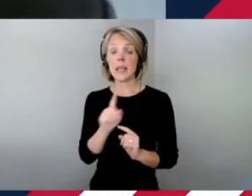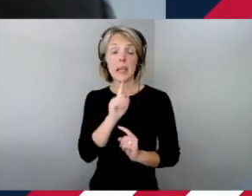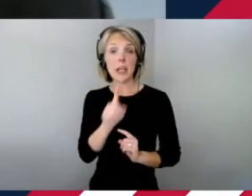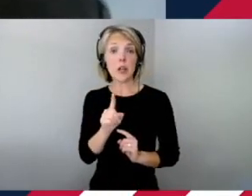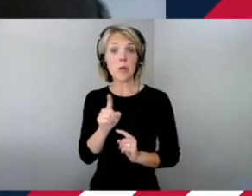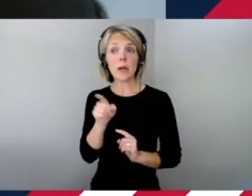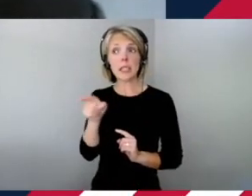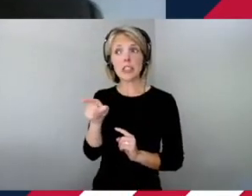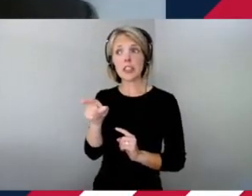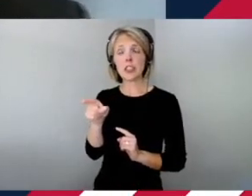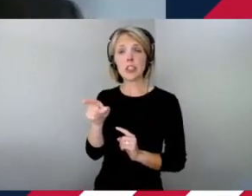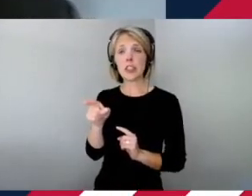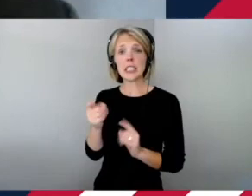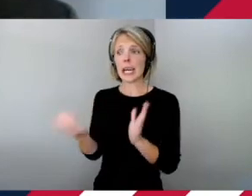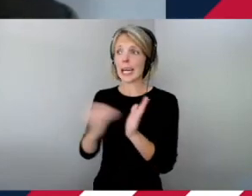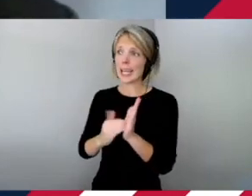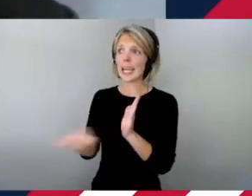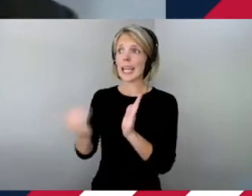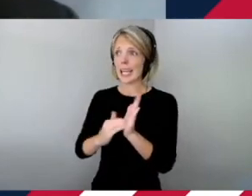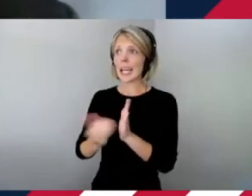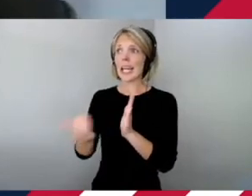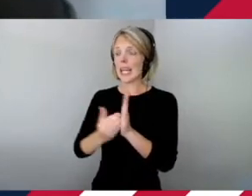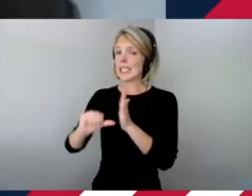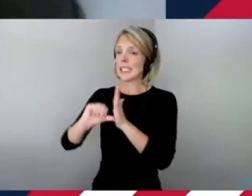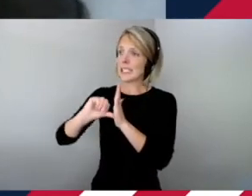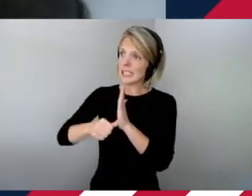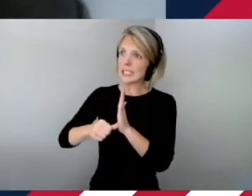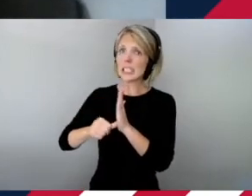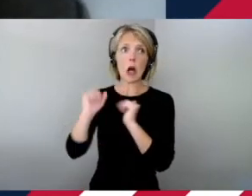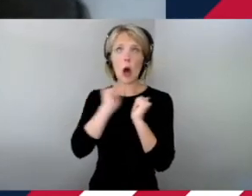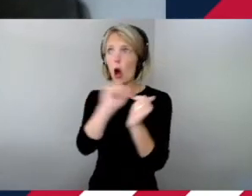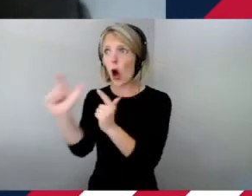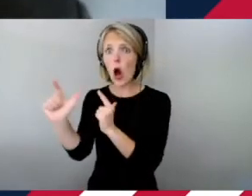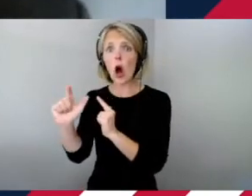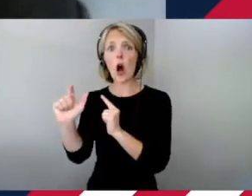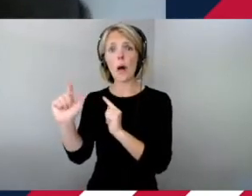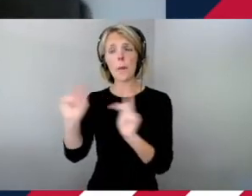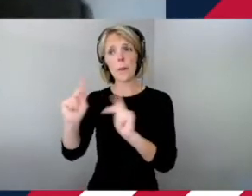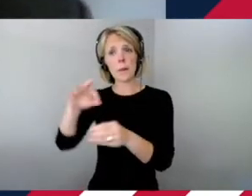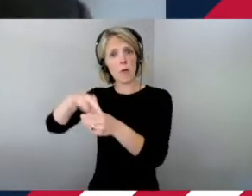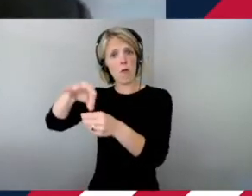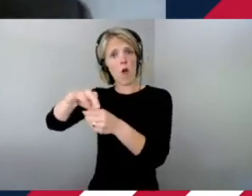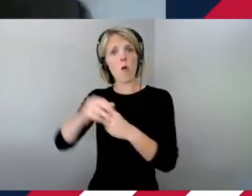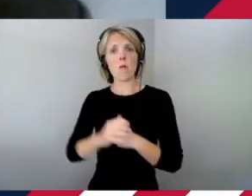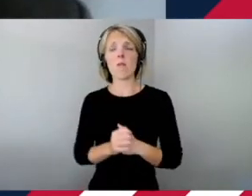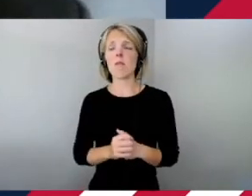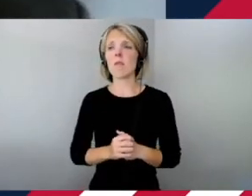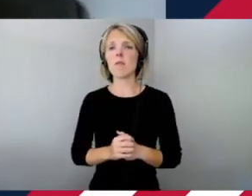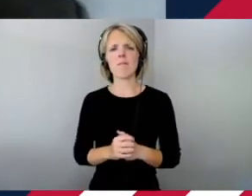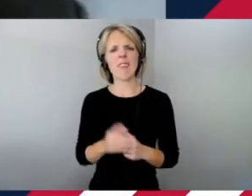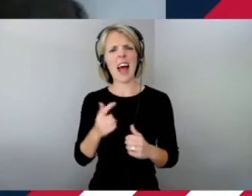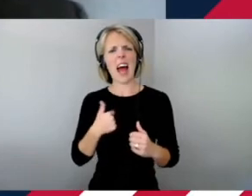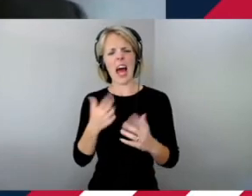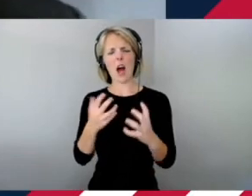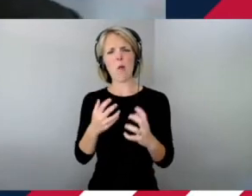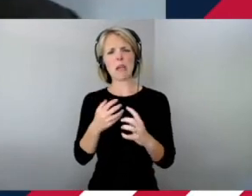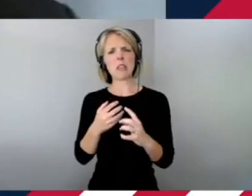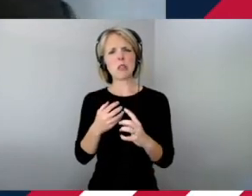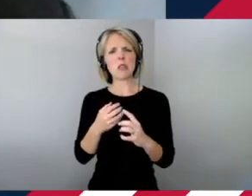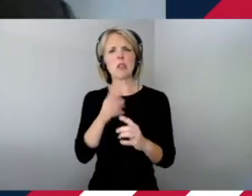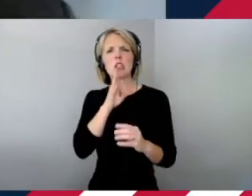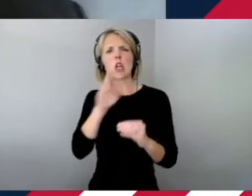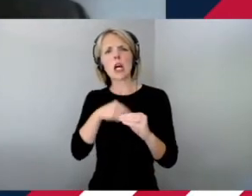stresses the importance of getting everybody to vote. I want to join in talking about John Lewis.